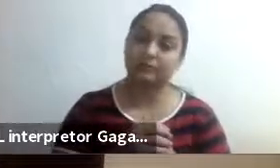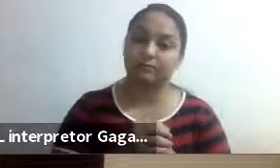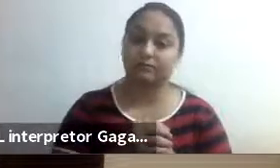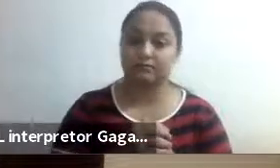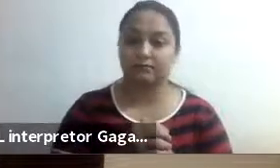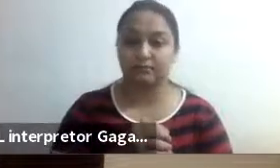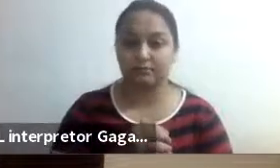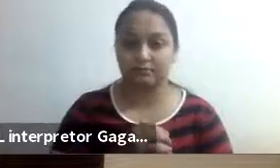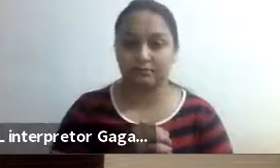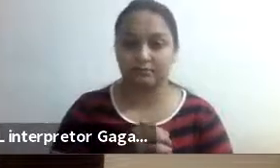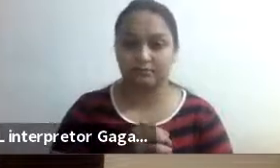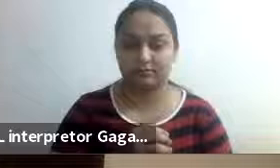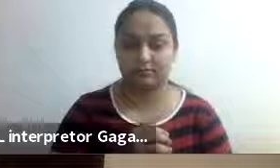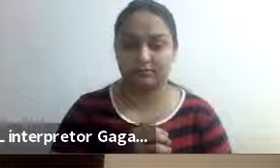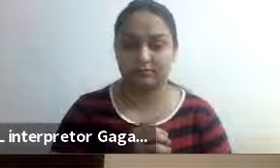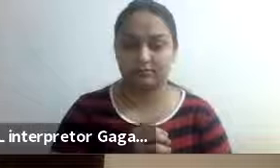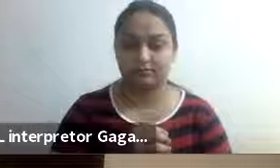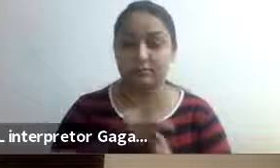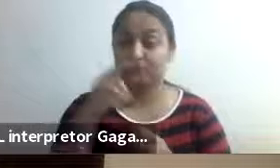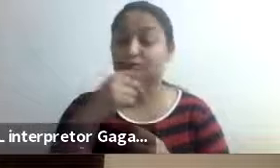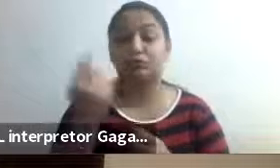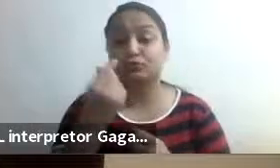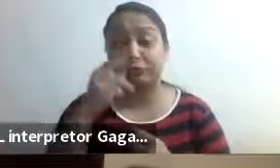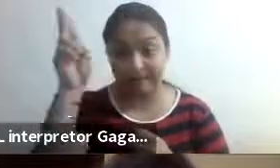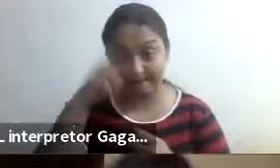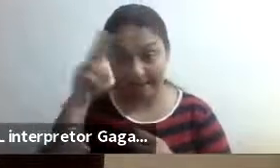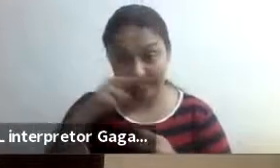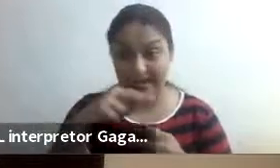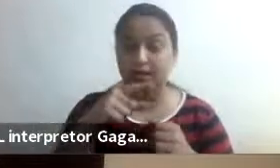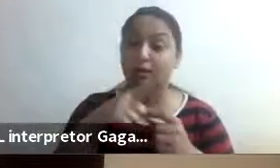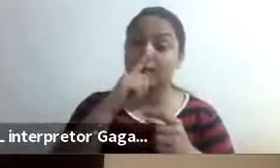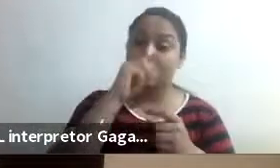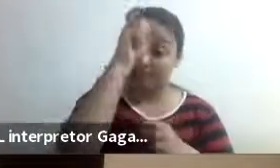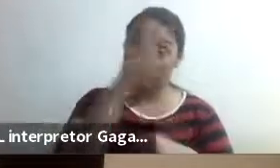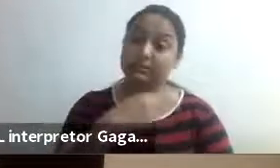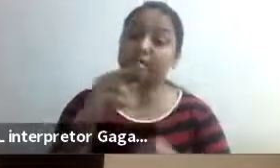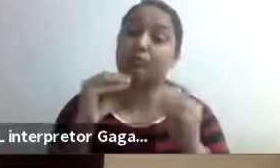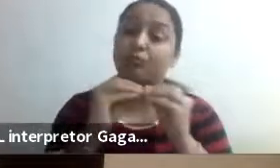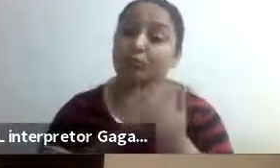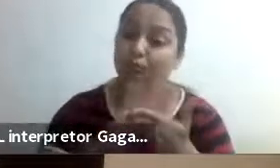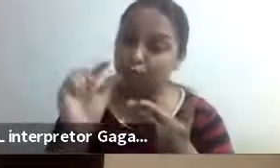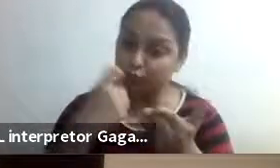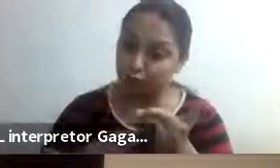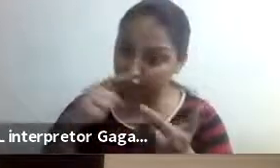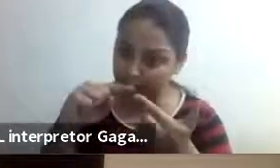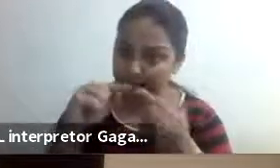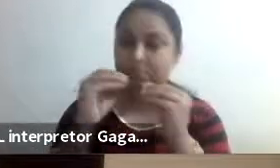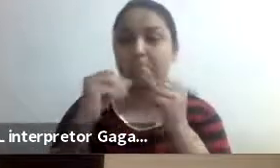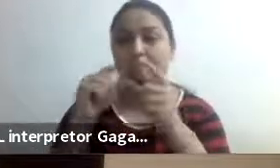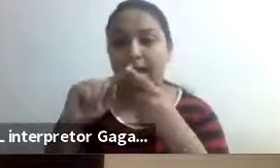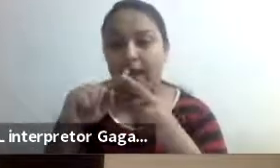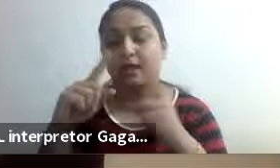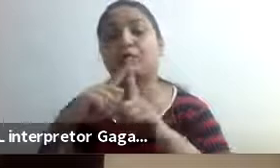using sorry, one moment, using paintings that Bhuribai did. Like I said, when we were putting this exhibition